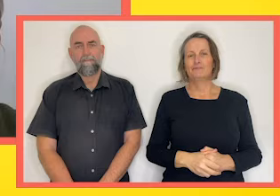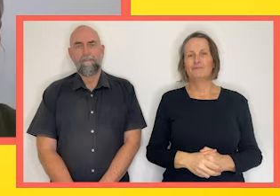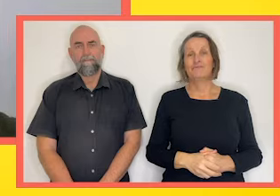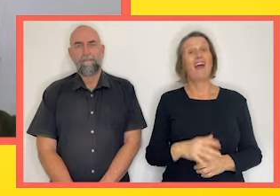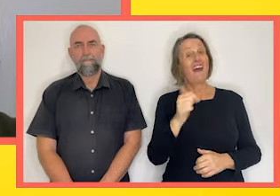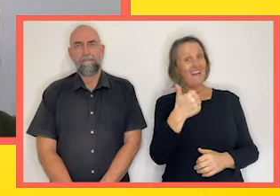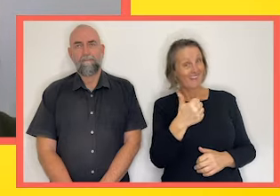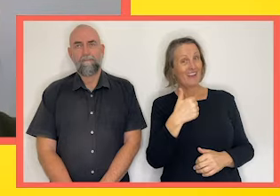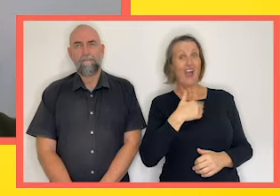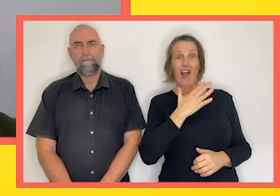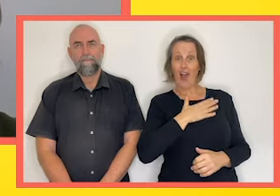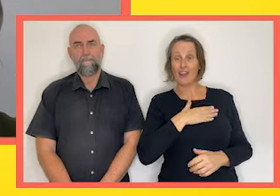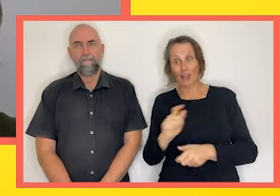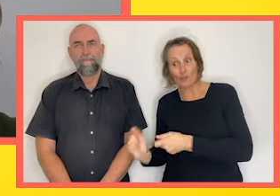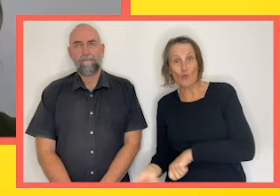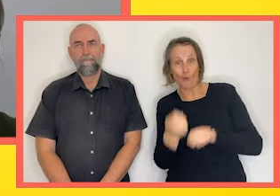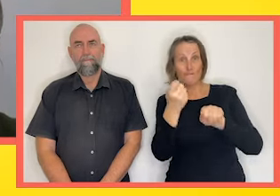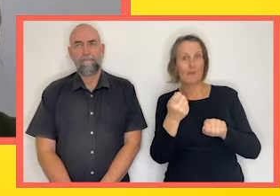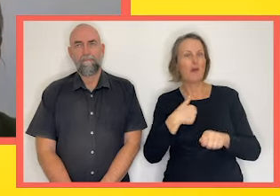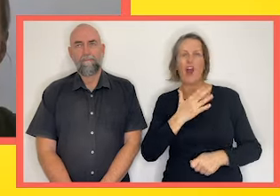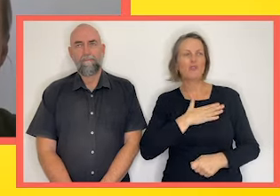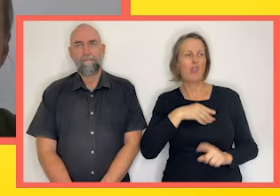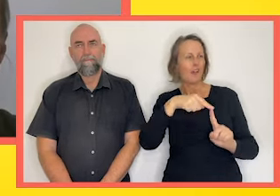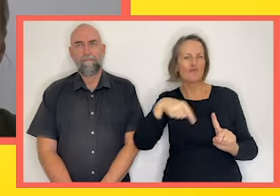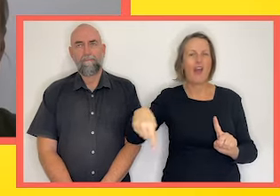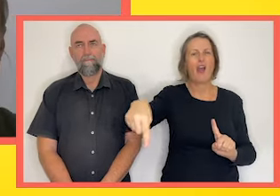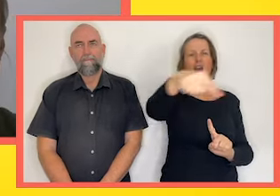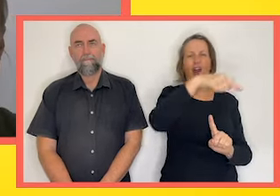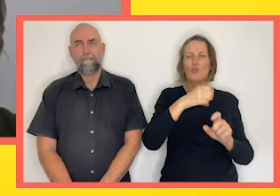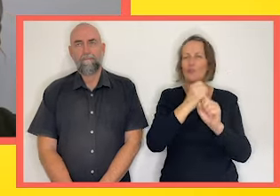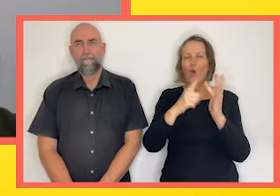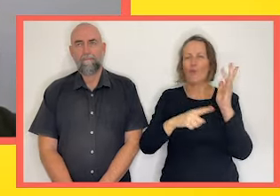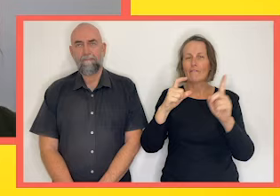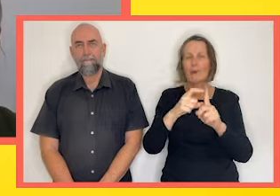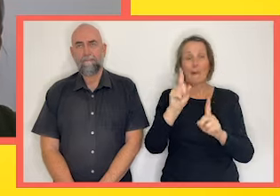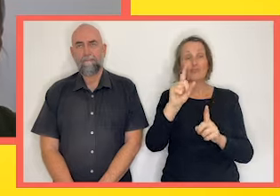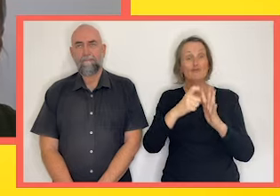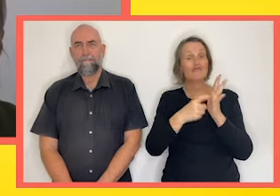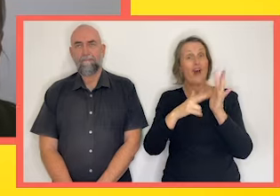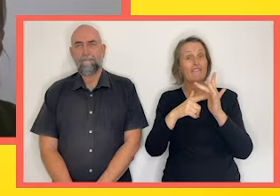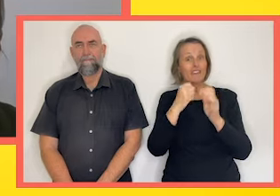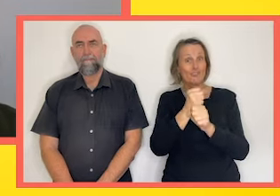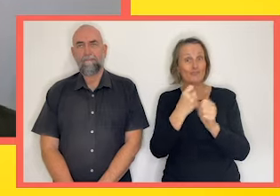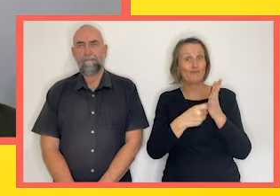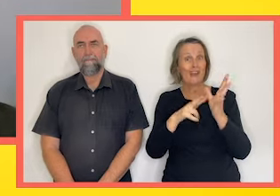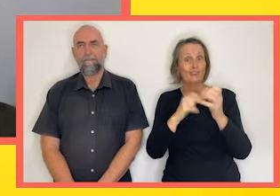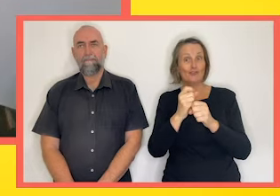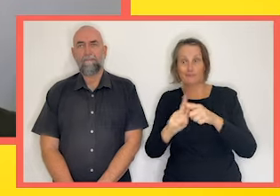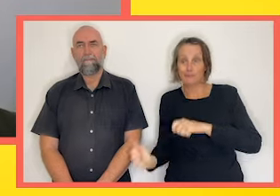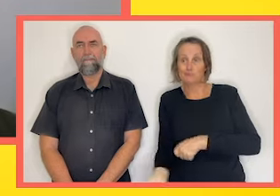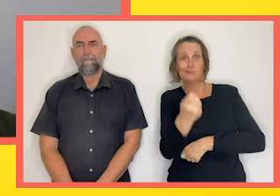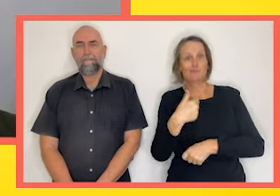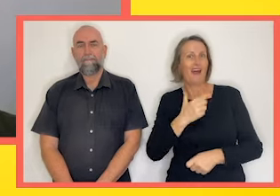driving range as well. I don't like playing golf because it's way too much walking, but I absolutely love hitting at the driving range. There's so